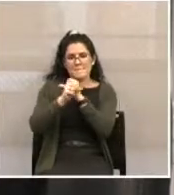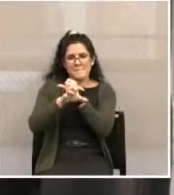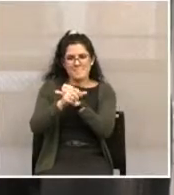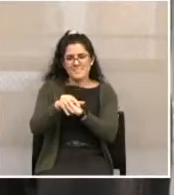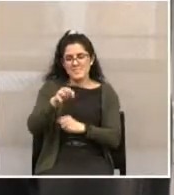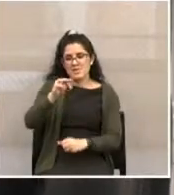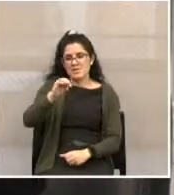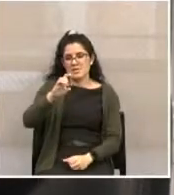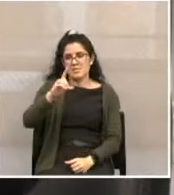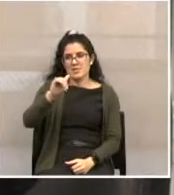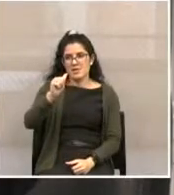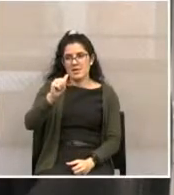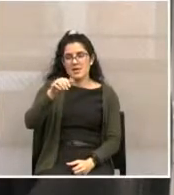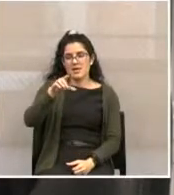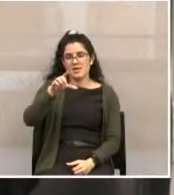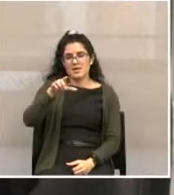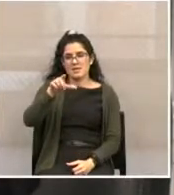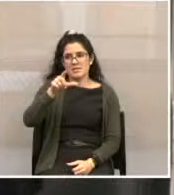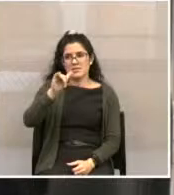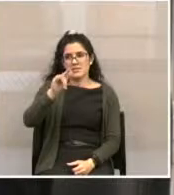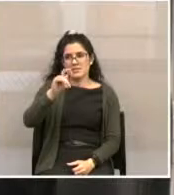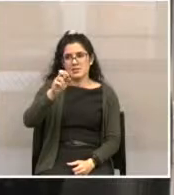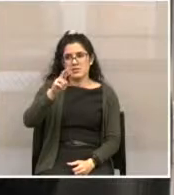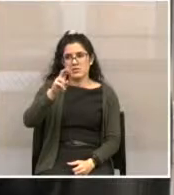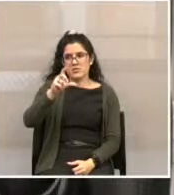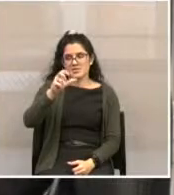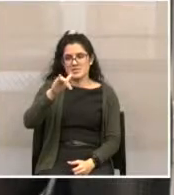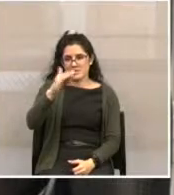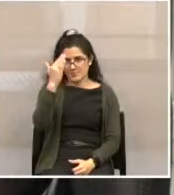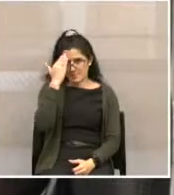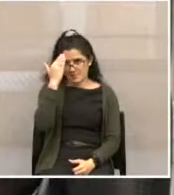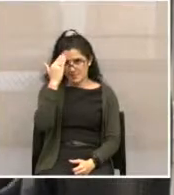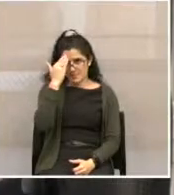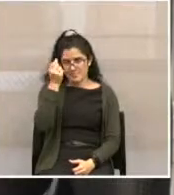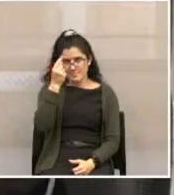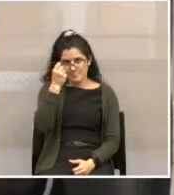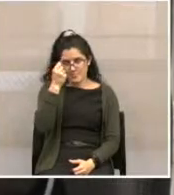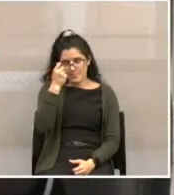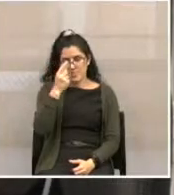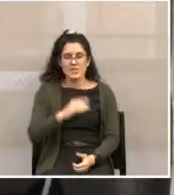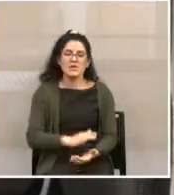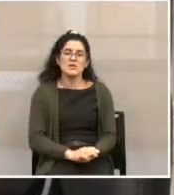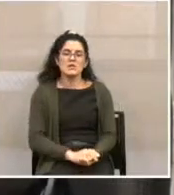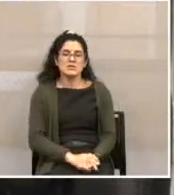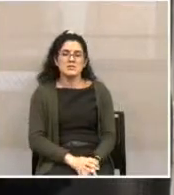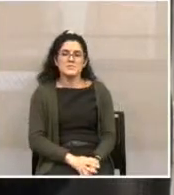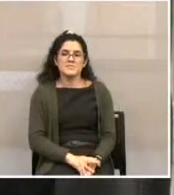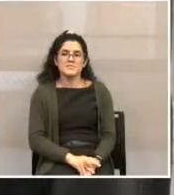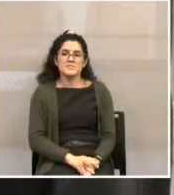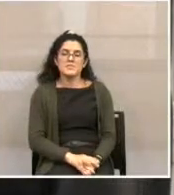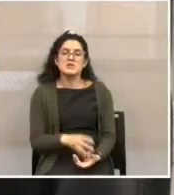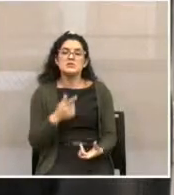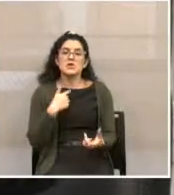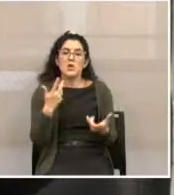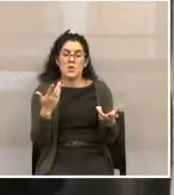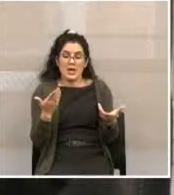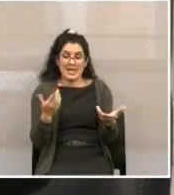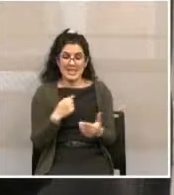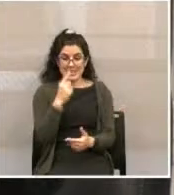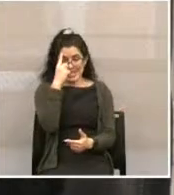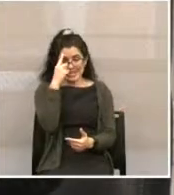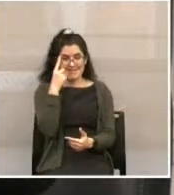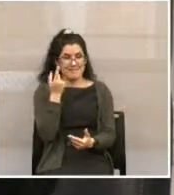don't want to appear as I'm bashing Hispanic media. I'm on Hispanic media quite a bit here, and I think that there is some